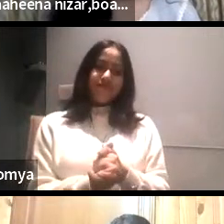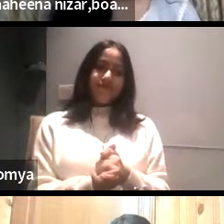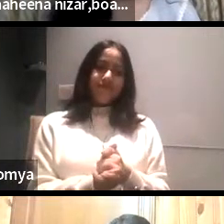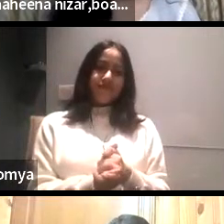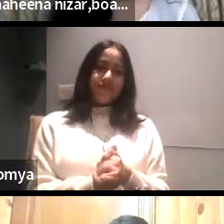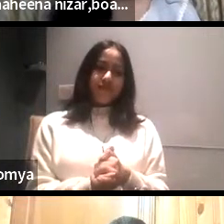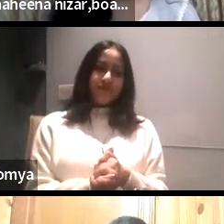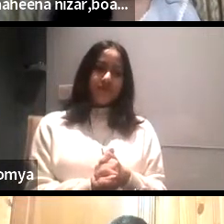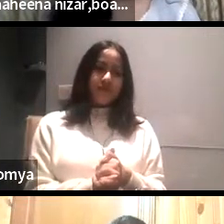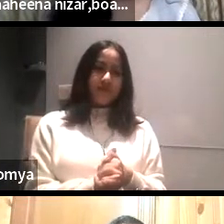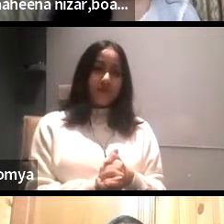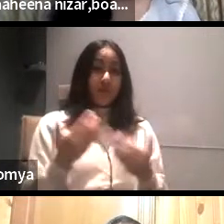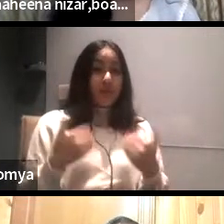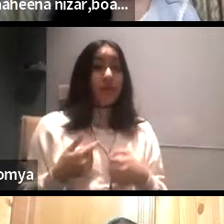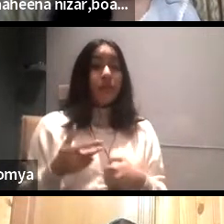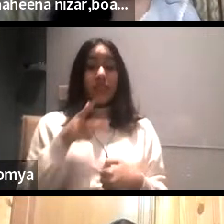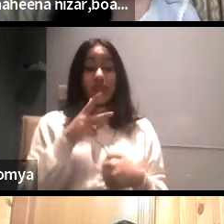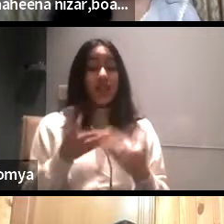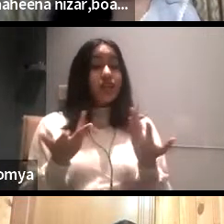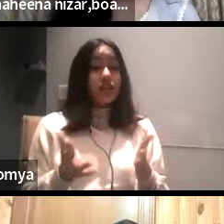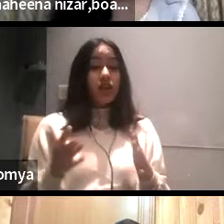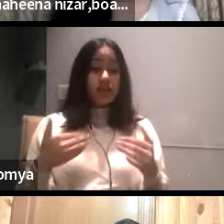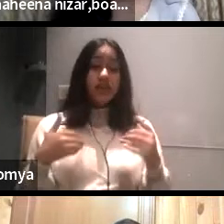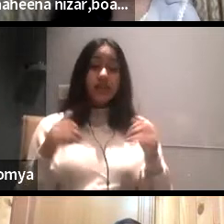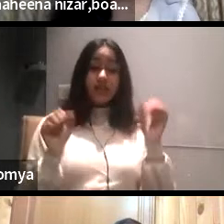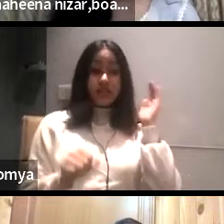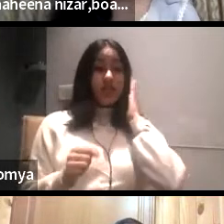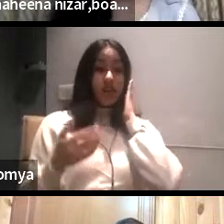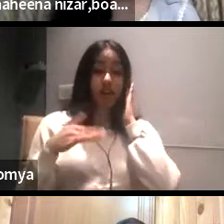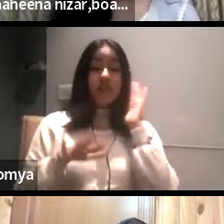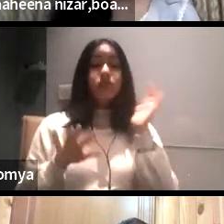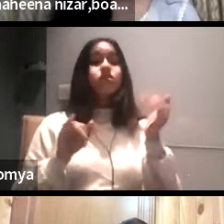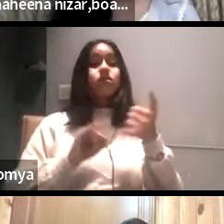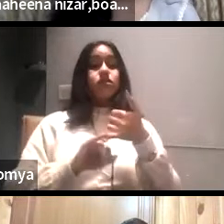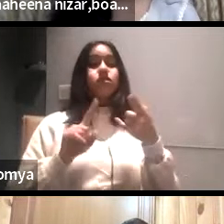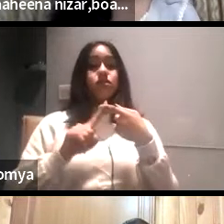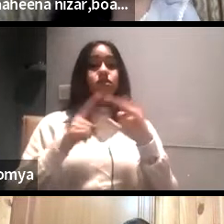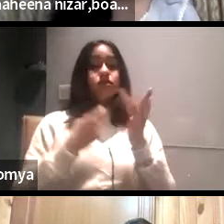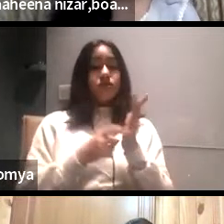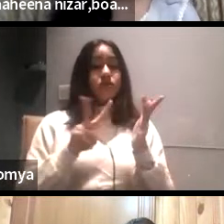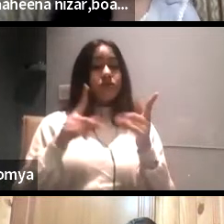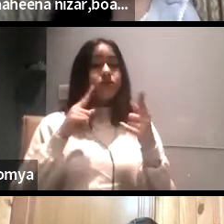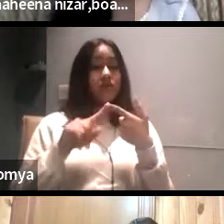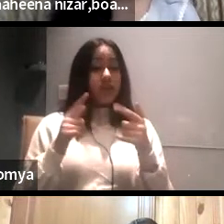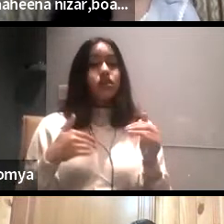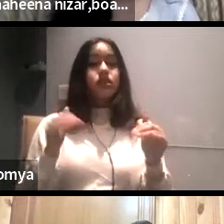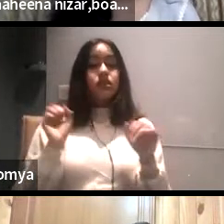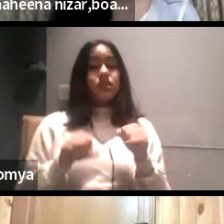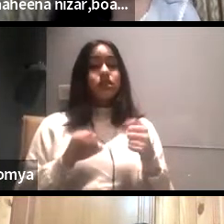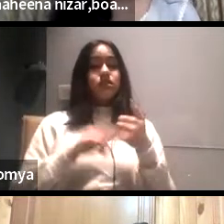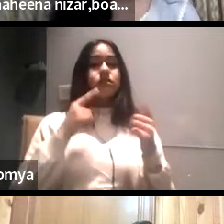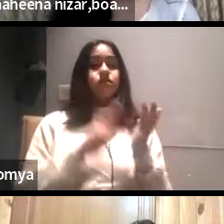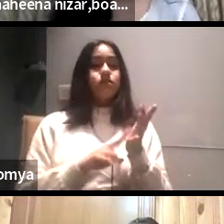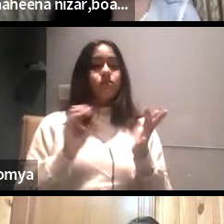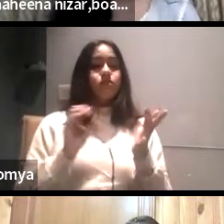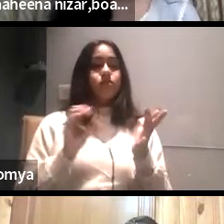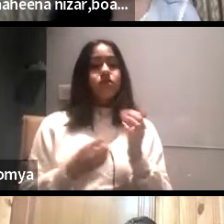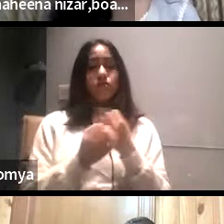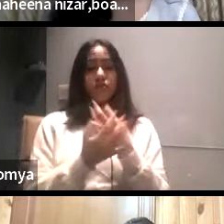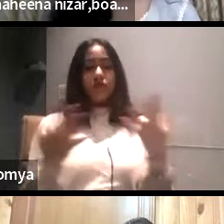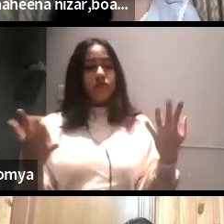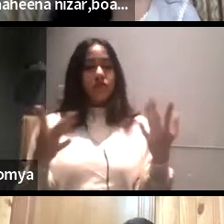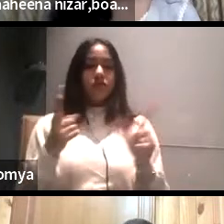And as you said, yes, I've been with the civil service in the Department of Transport in a senior level in the government for many